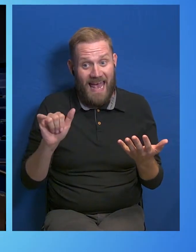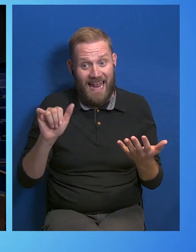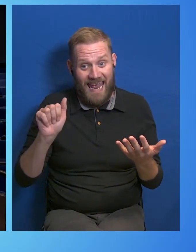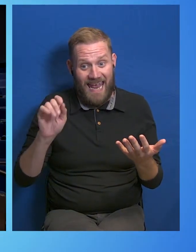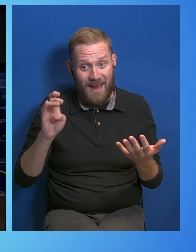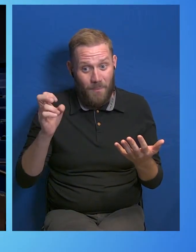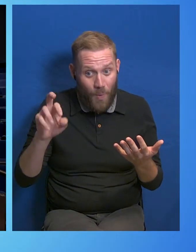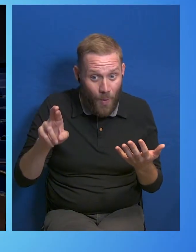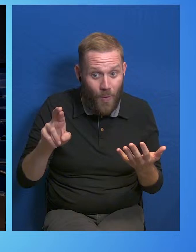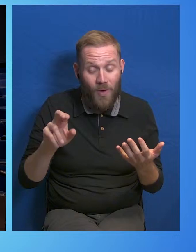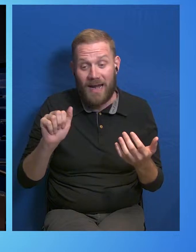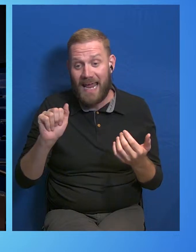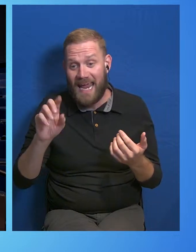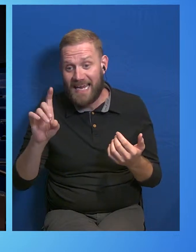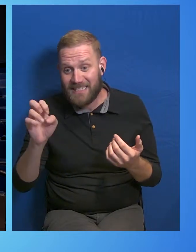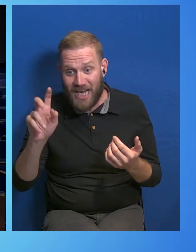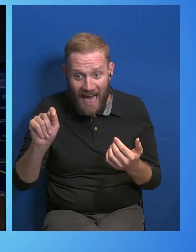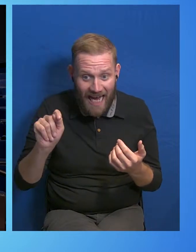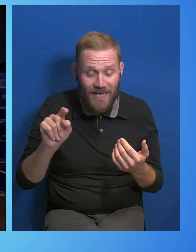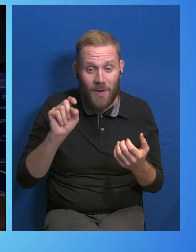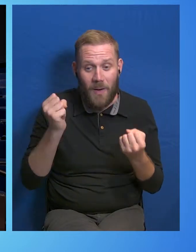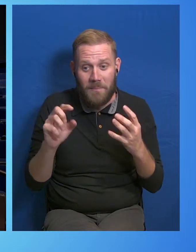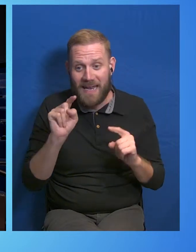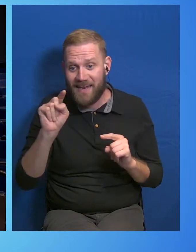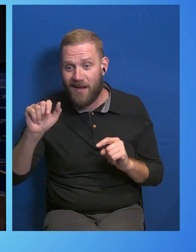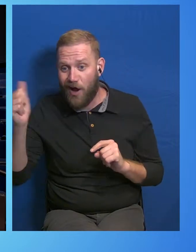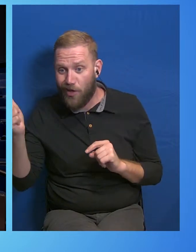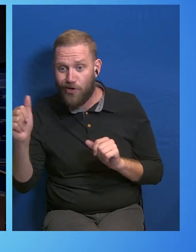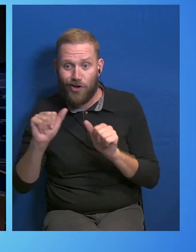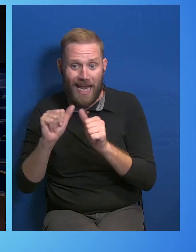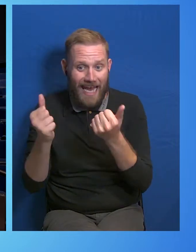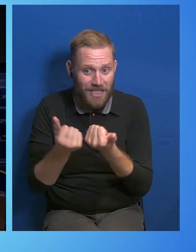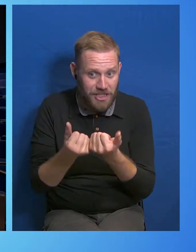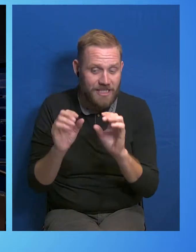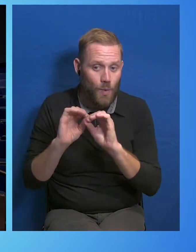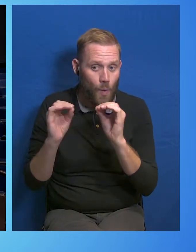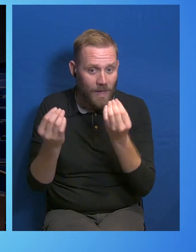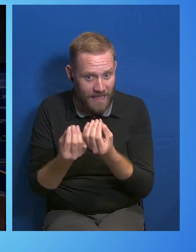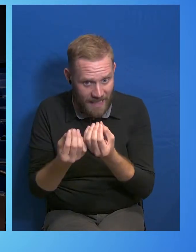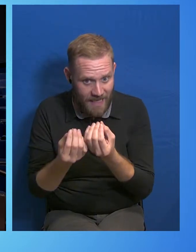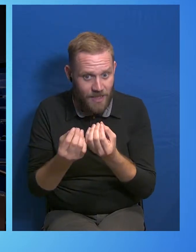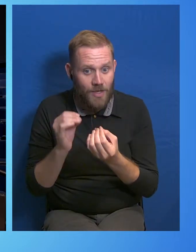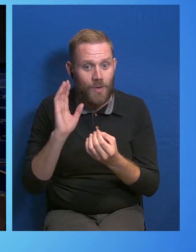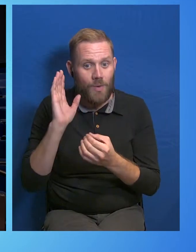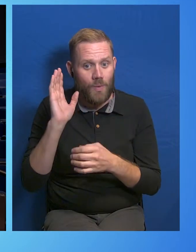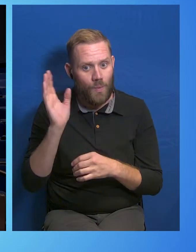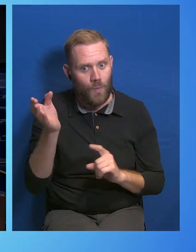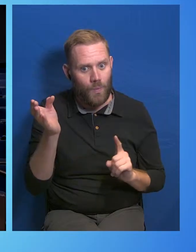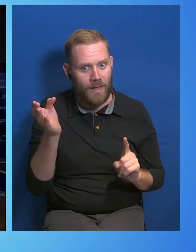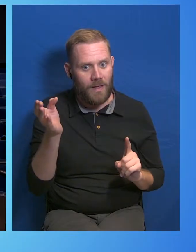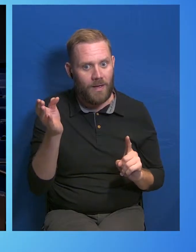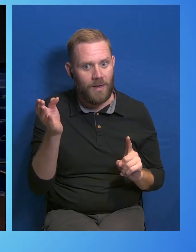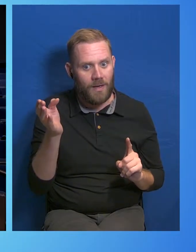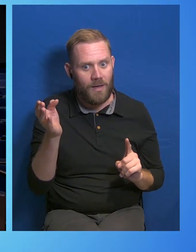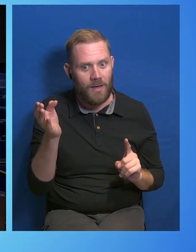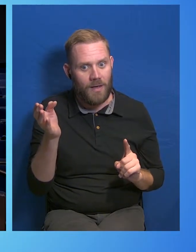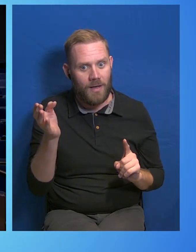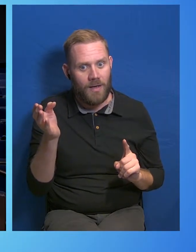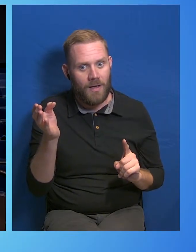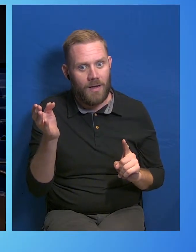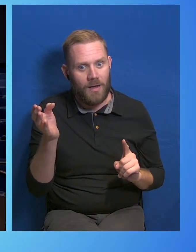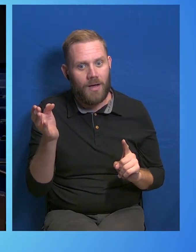ABOR or ADOT or many of these other organizations will take kindly to having maybe one